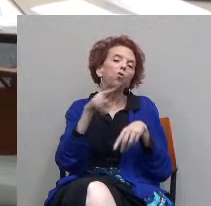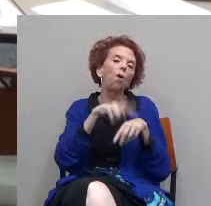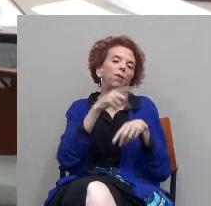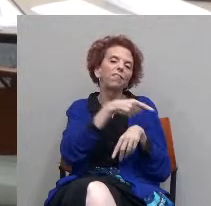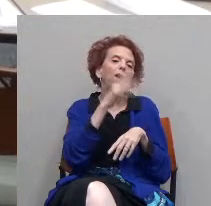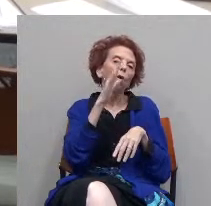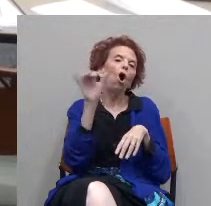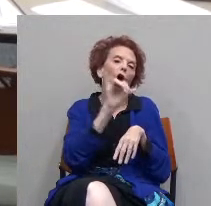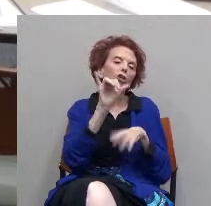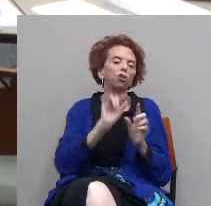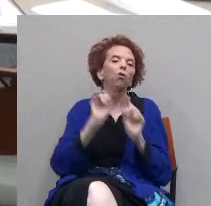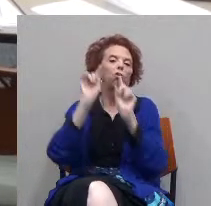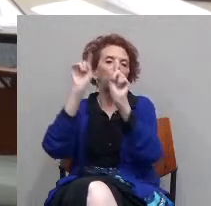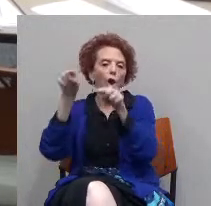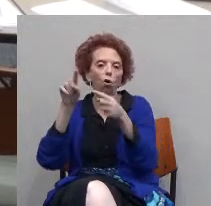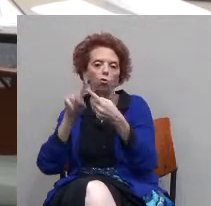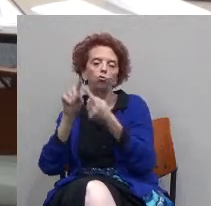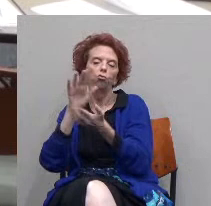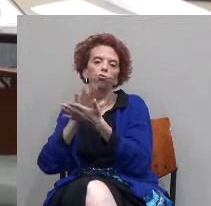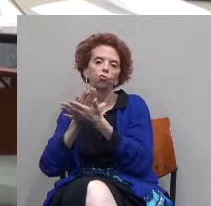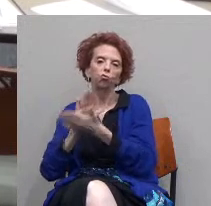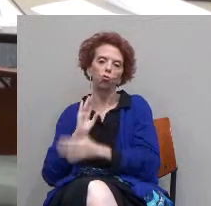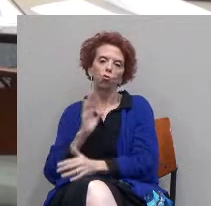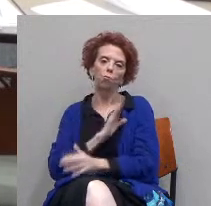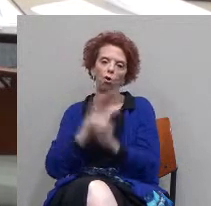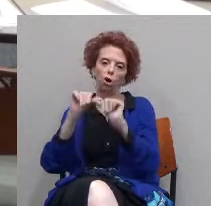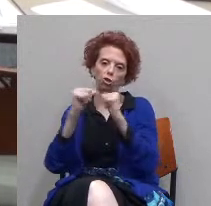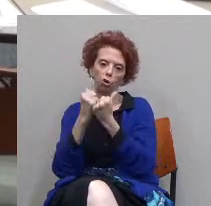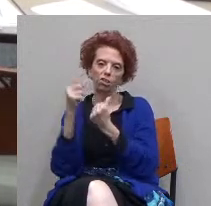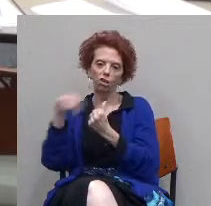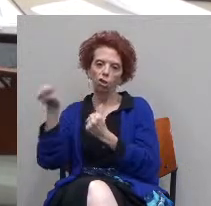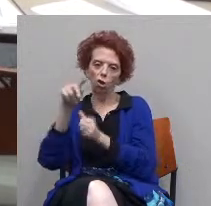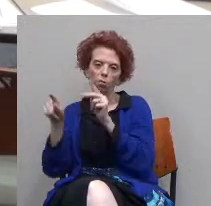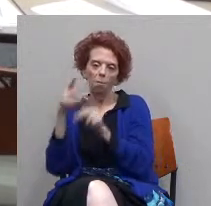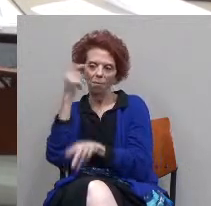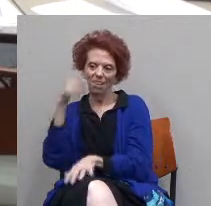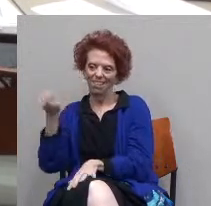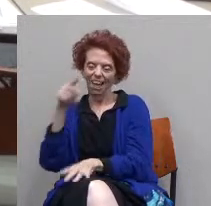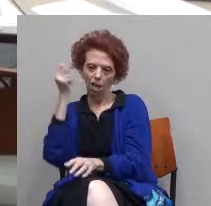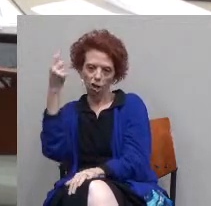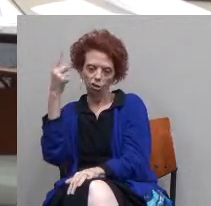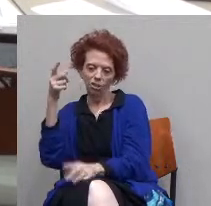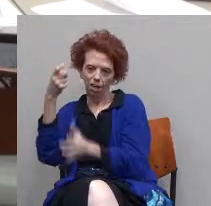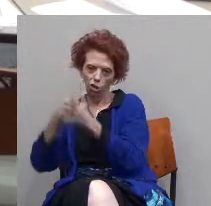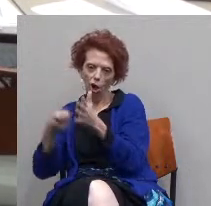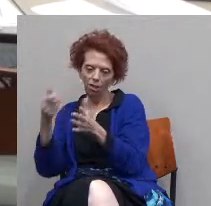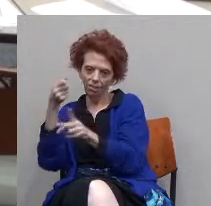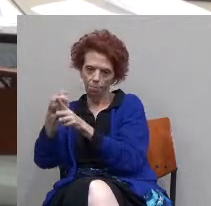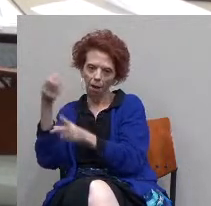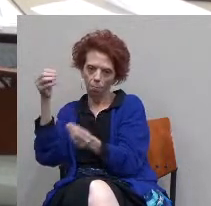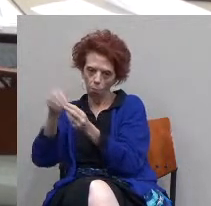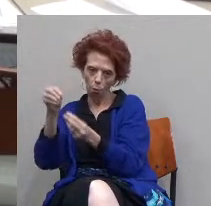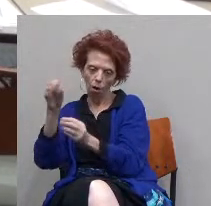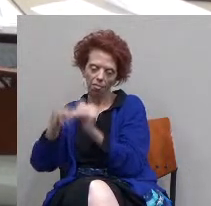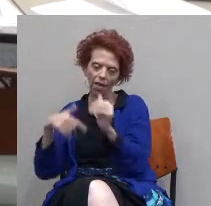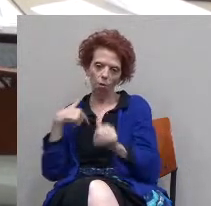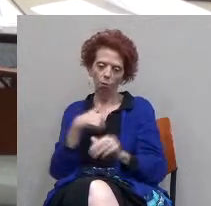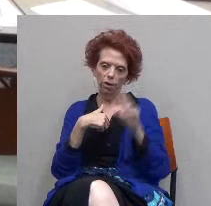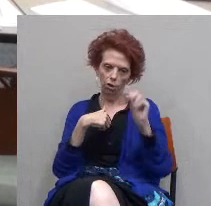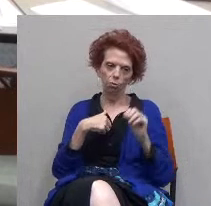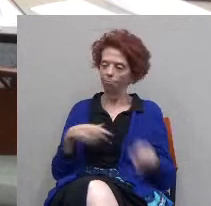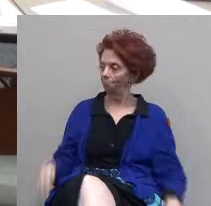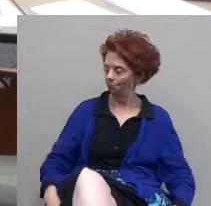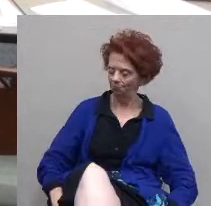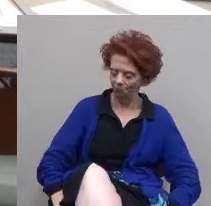additionally go to the School Boards Association and those folks. Because they understand the cost impact more than we would, to be honest. Mr.